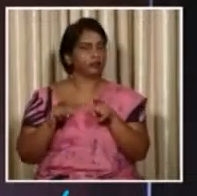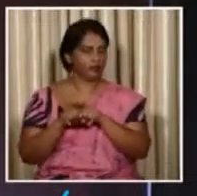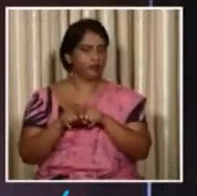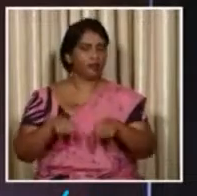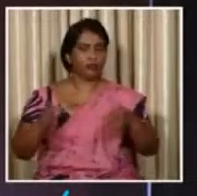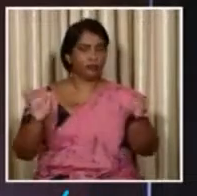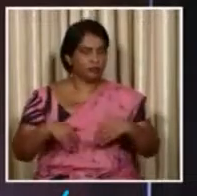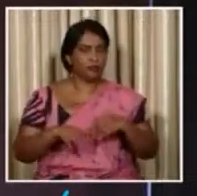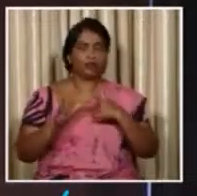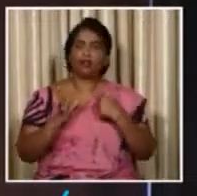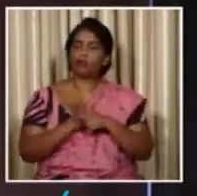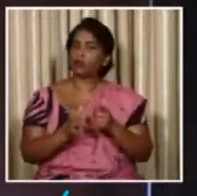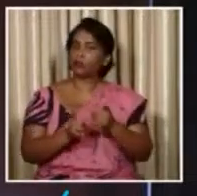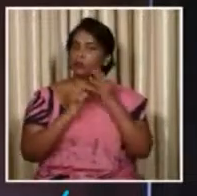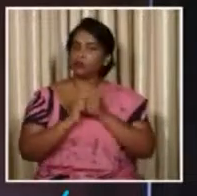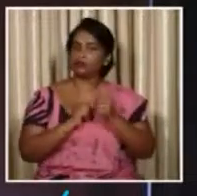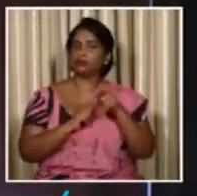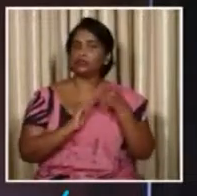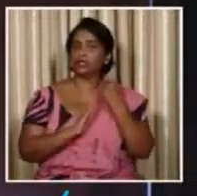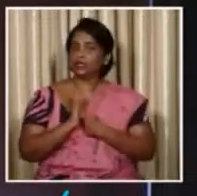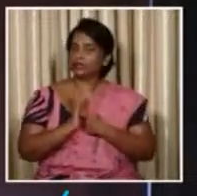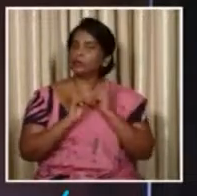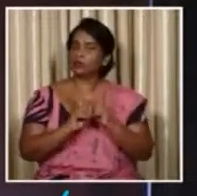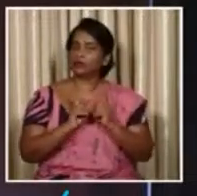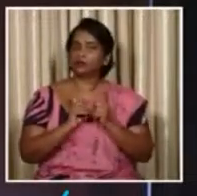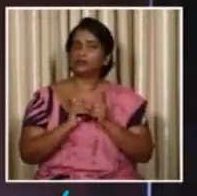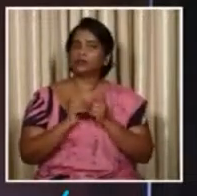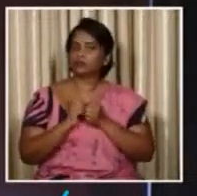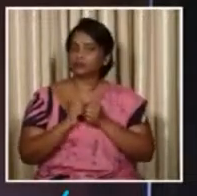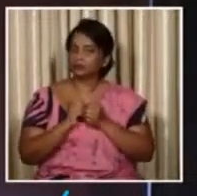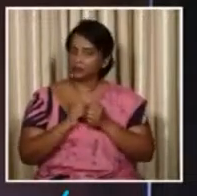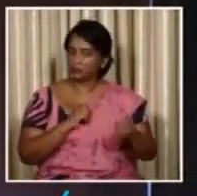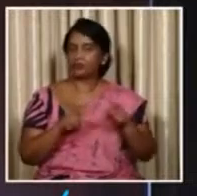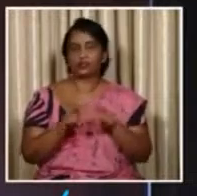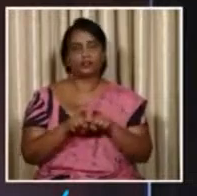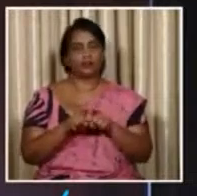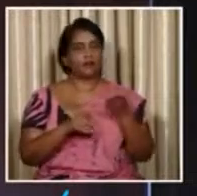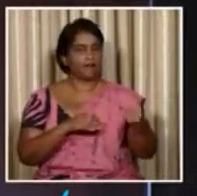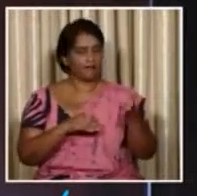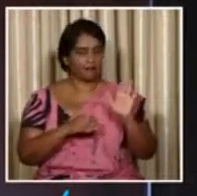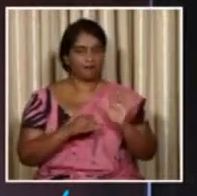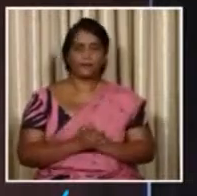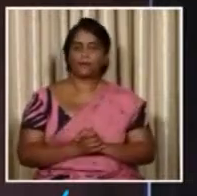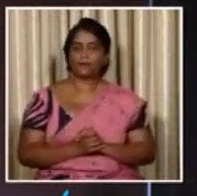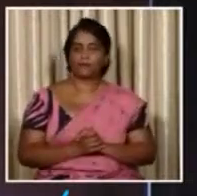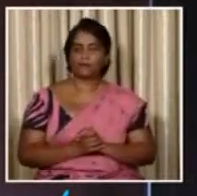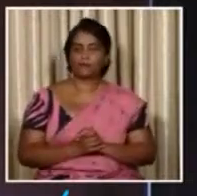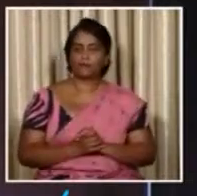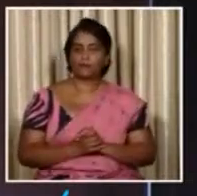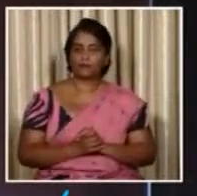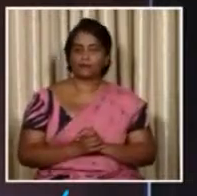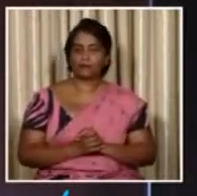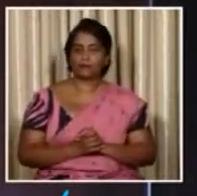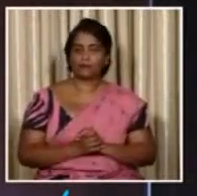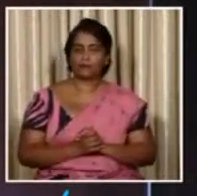3 months since that last B report in the Magistrate Court of Colombo. Let me now say a few words without daylight about the daylight